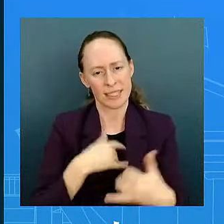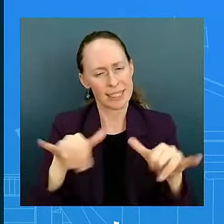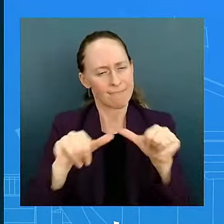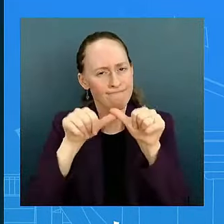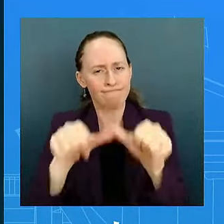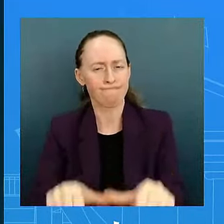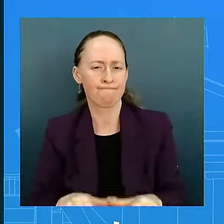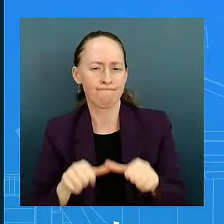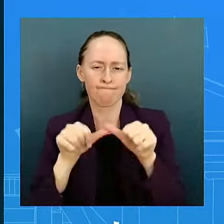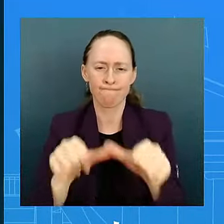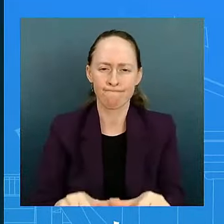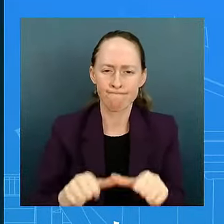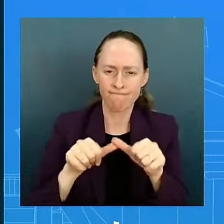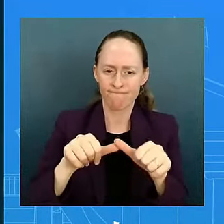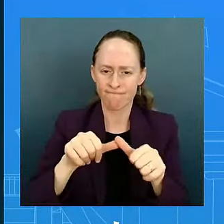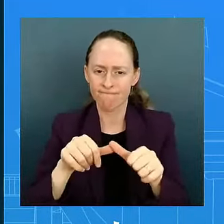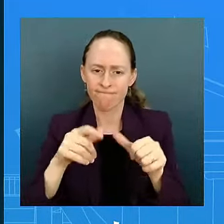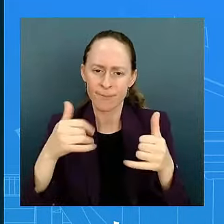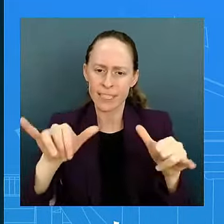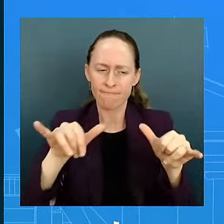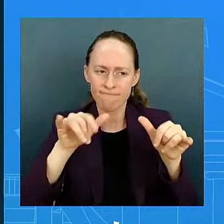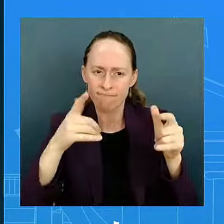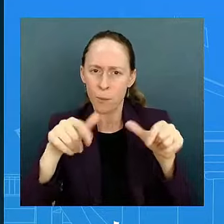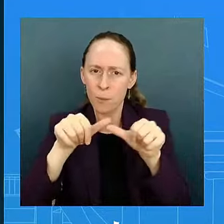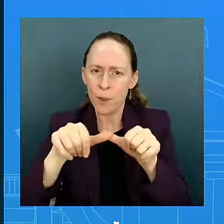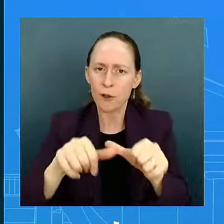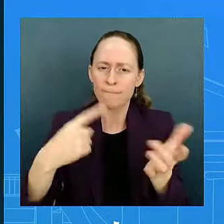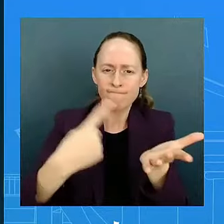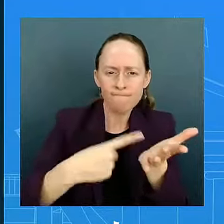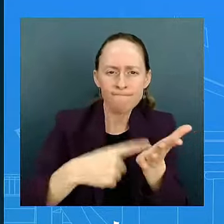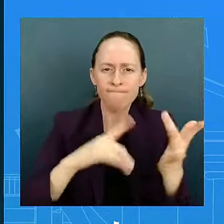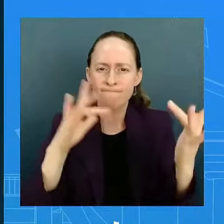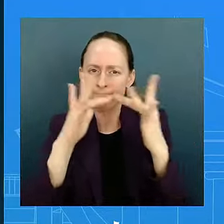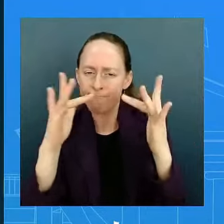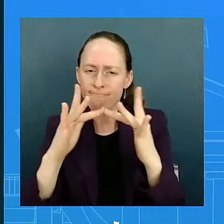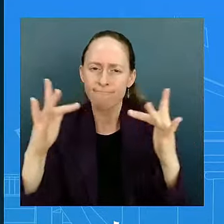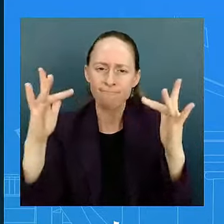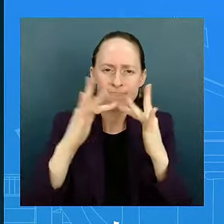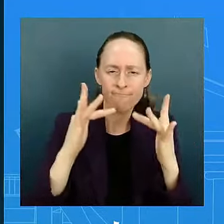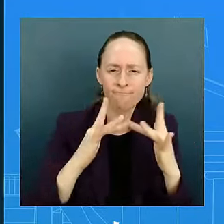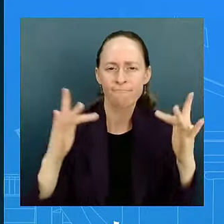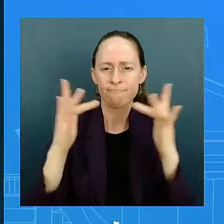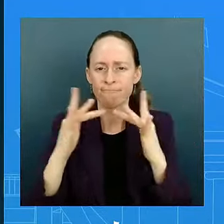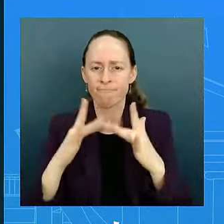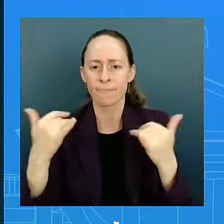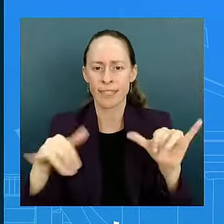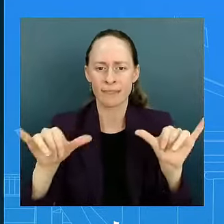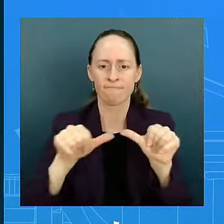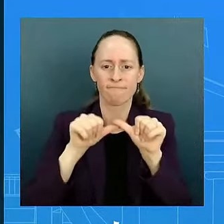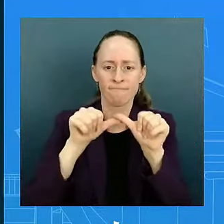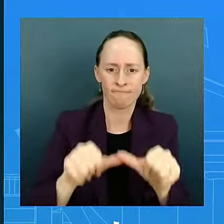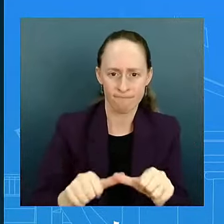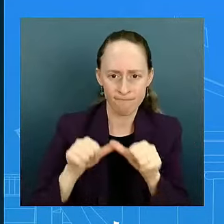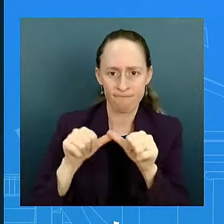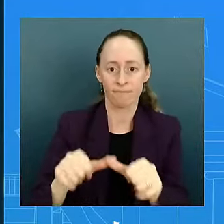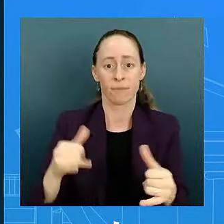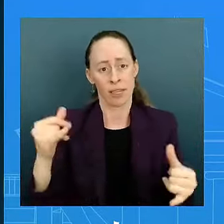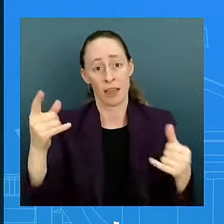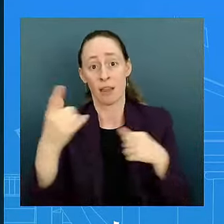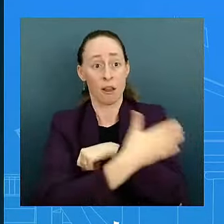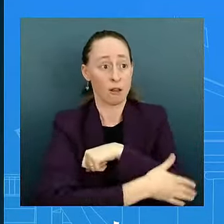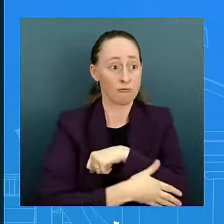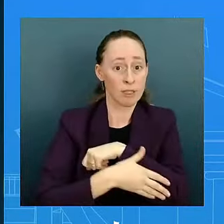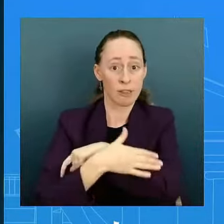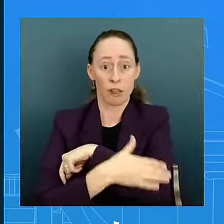the situation very, very closely. But these diplomatic conversations, these de-escalation, trying to de-escalate tensions